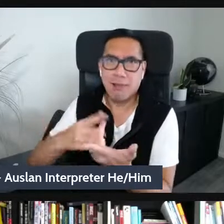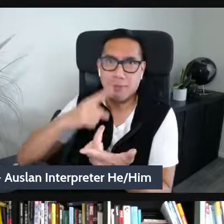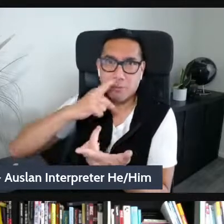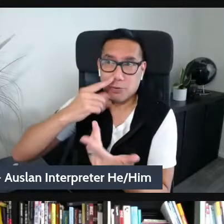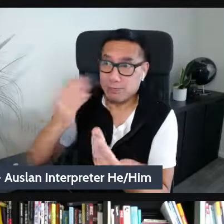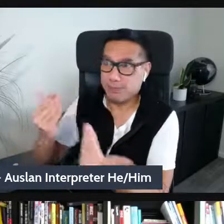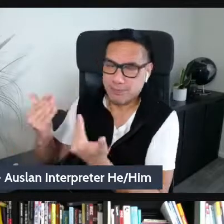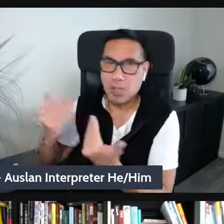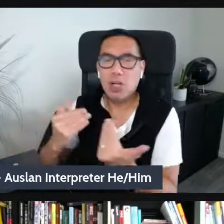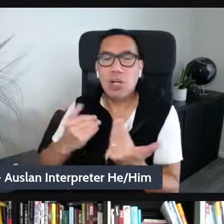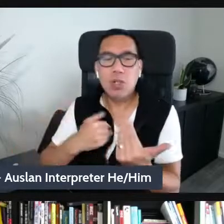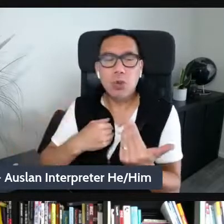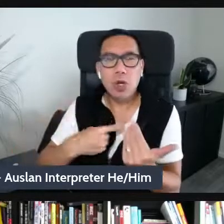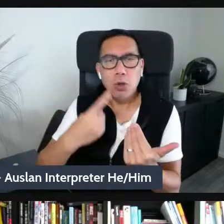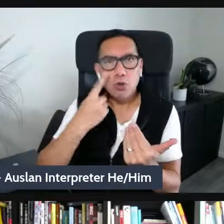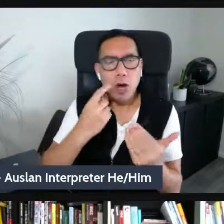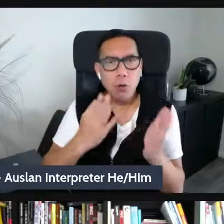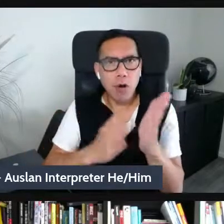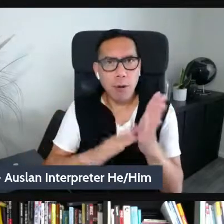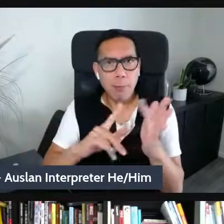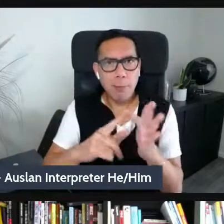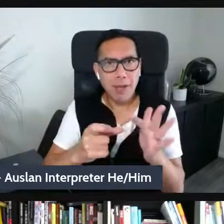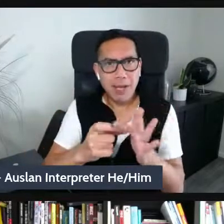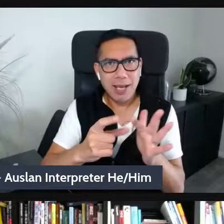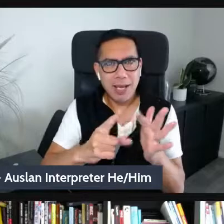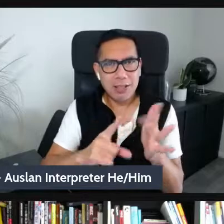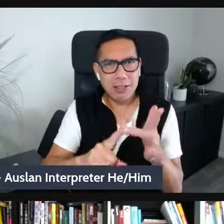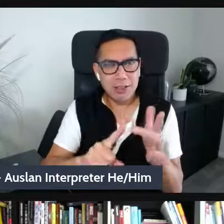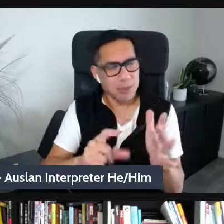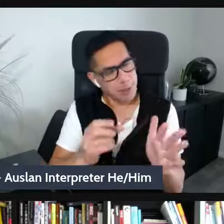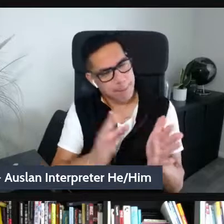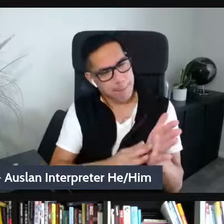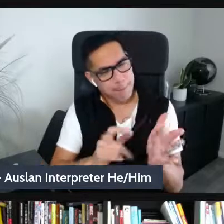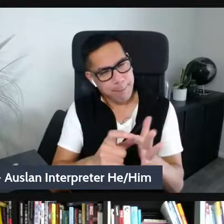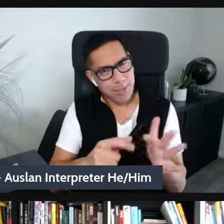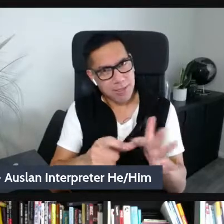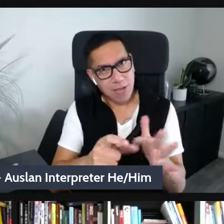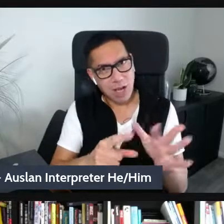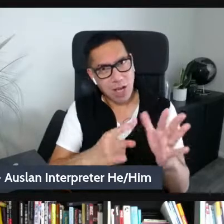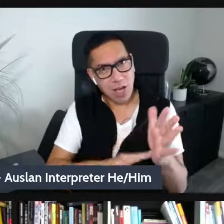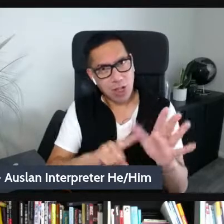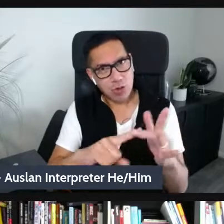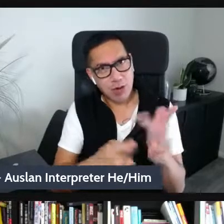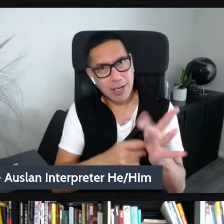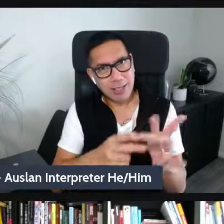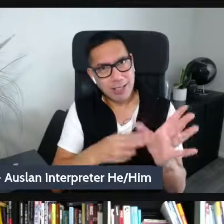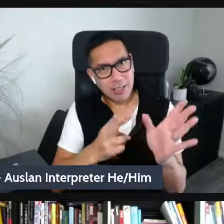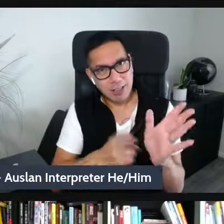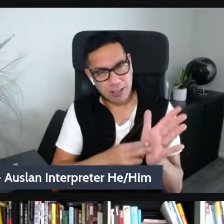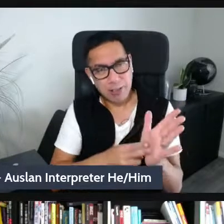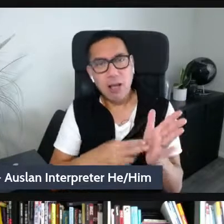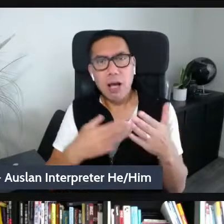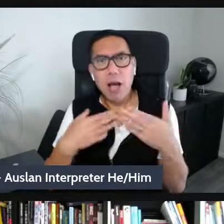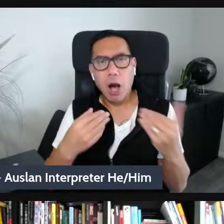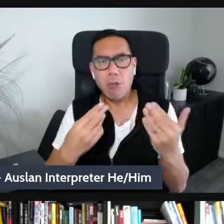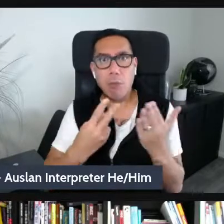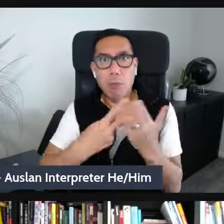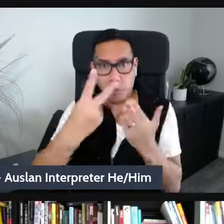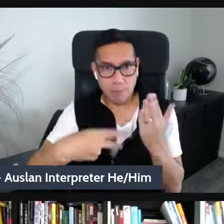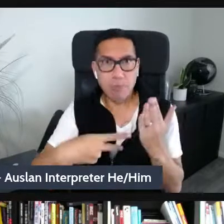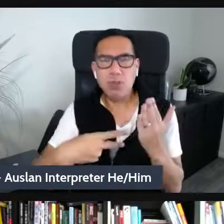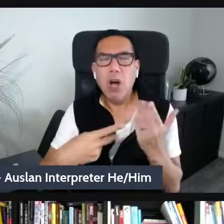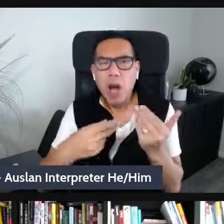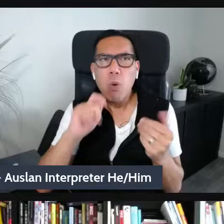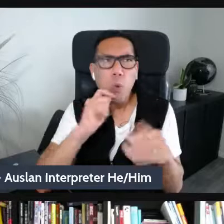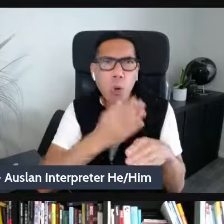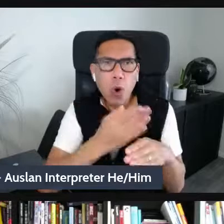diet pattern. Others will work. There's lots of healthy diet patterns out there. The best diet for you